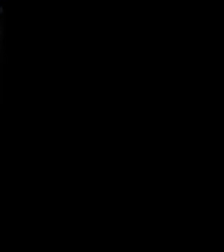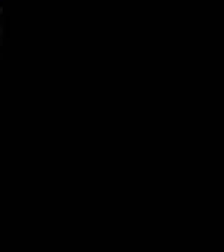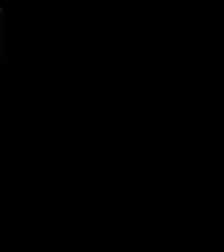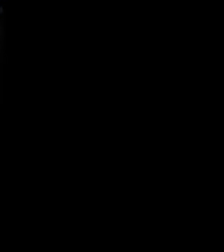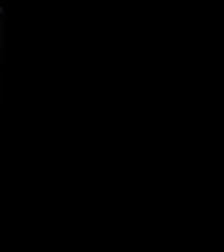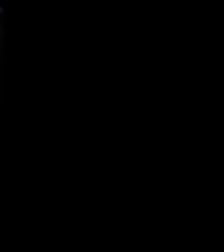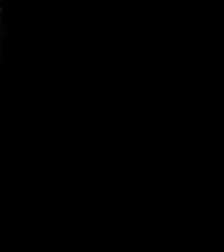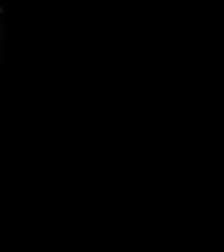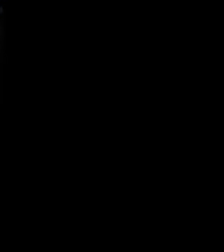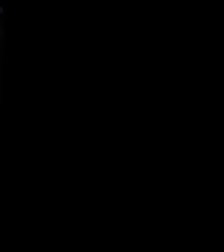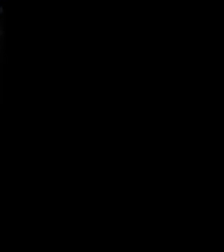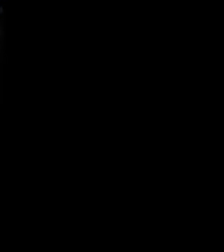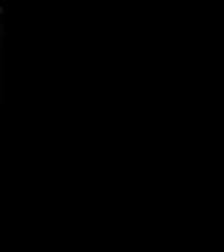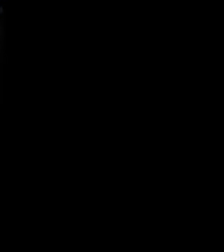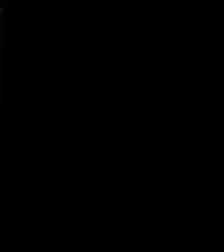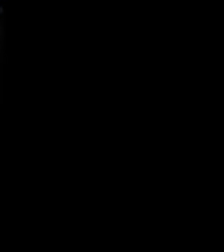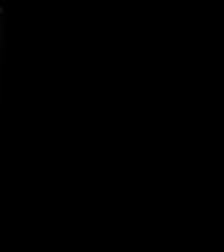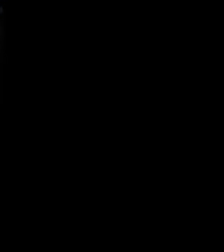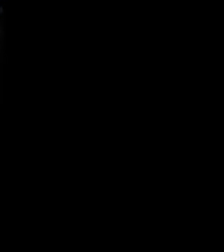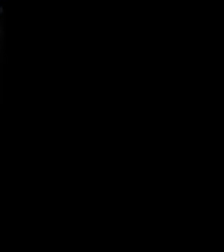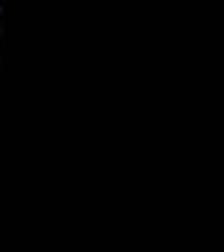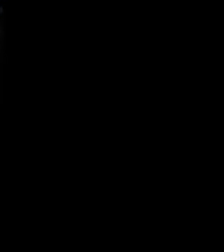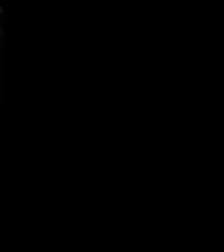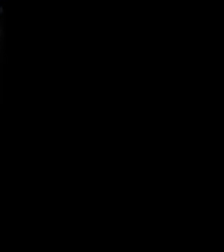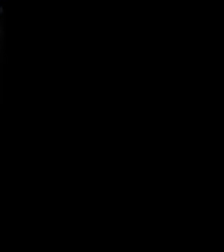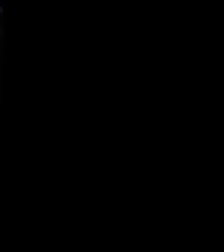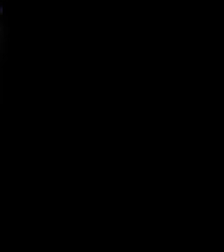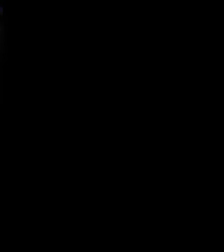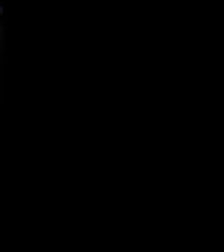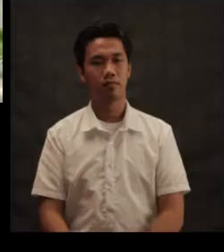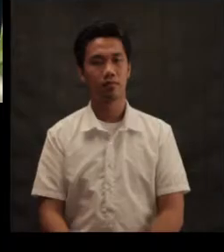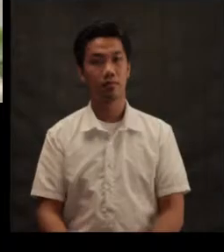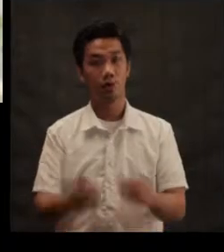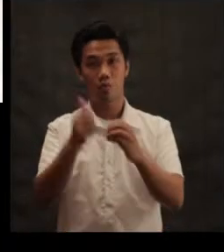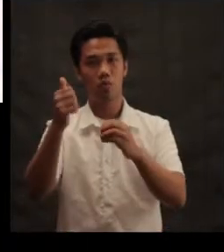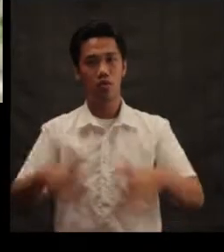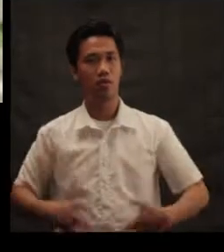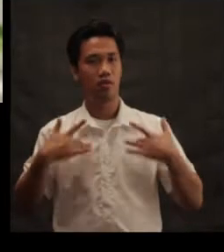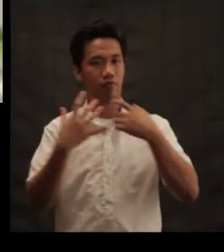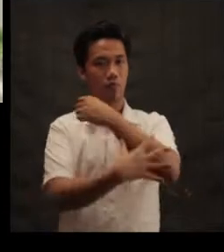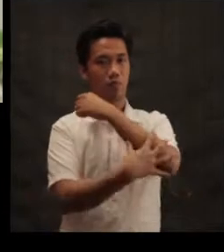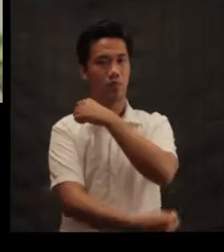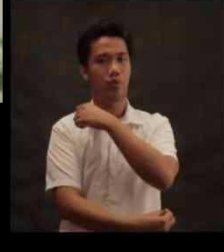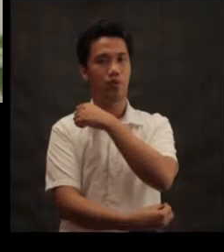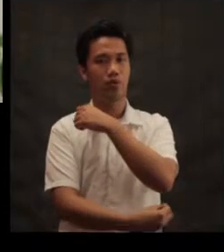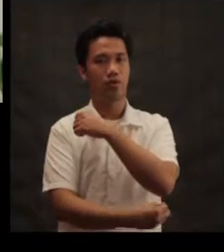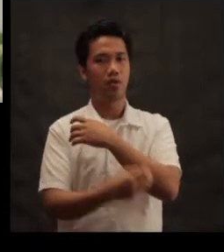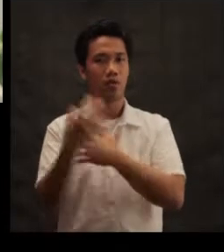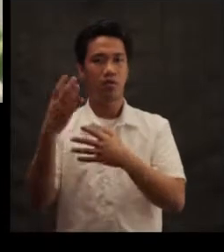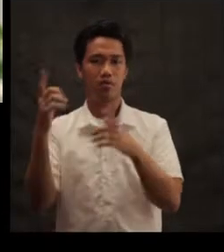with disabilities should be given the chance to vote because that is our right as Filipinos. Karamihan sa kanila ay hirap sa